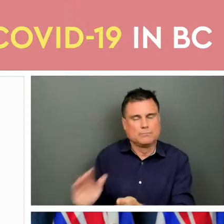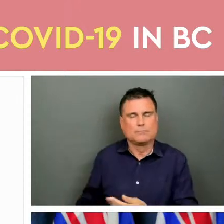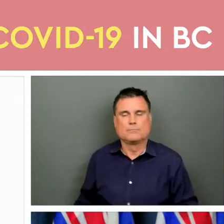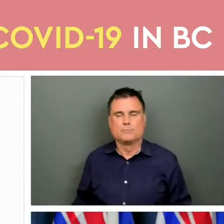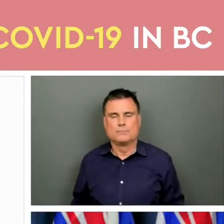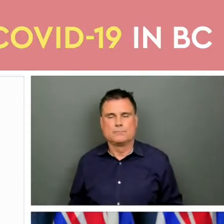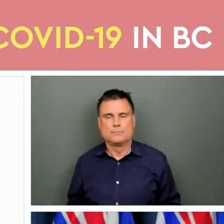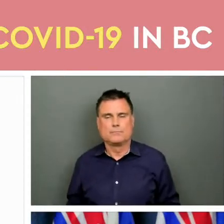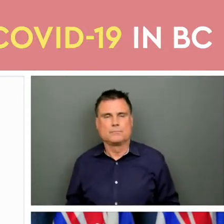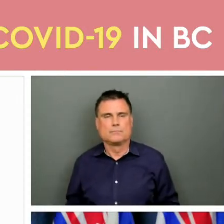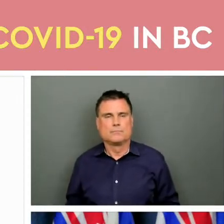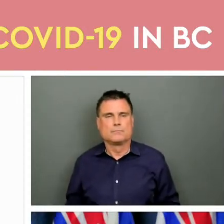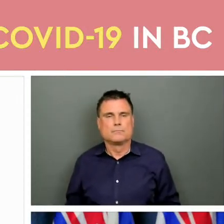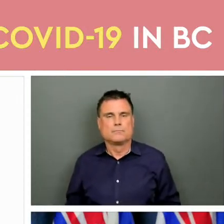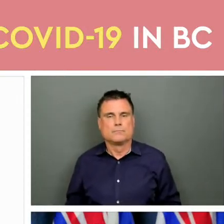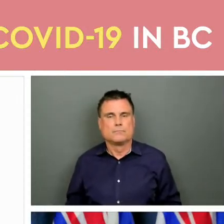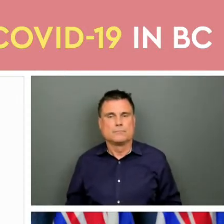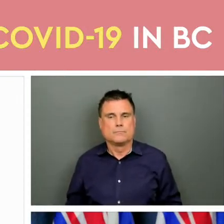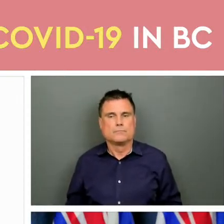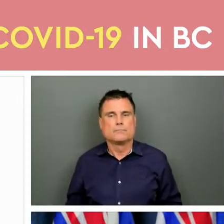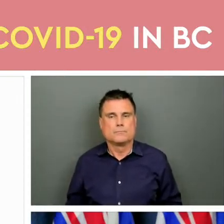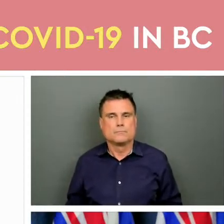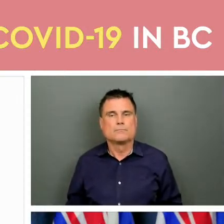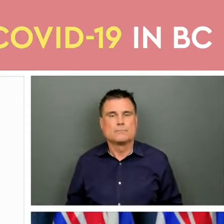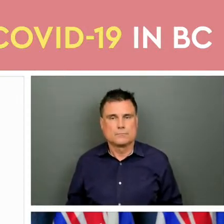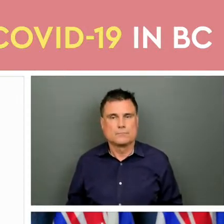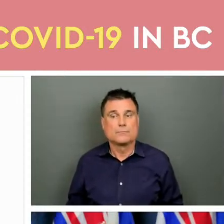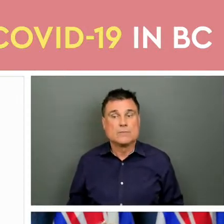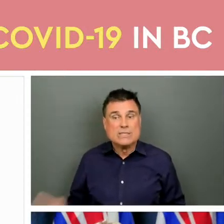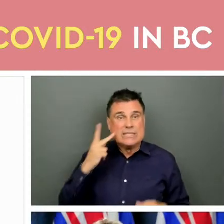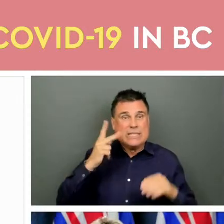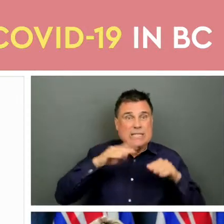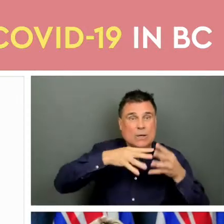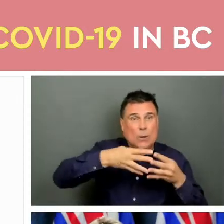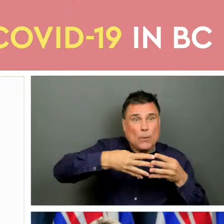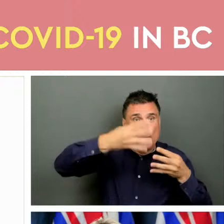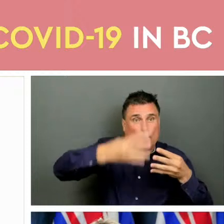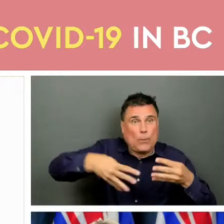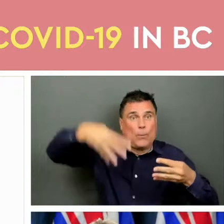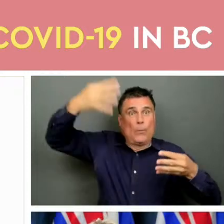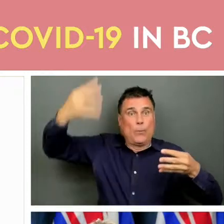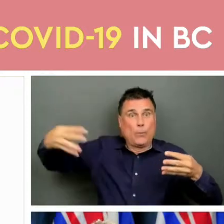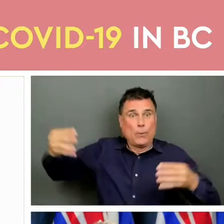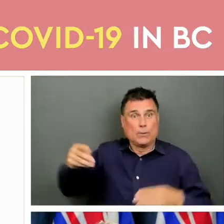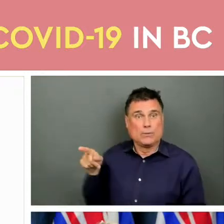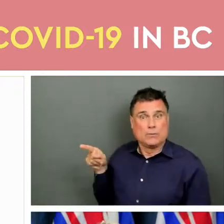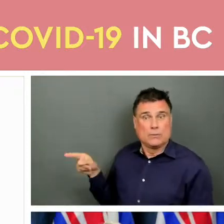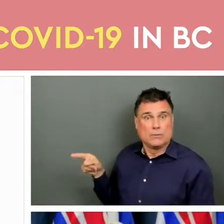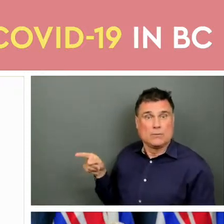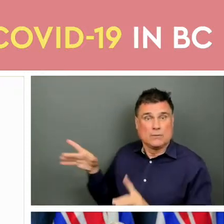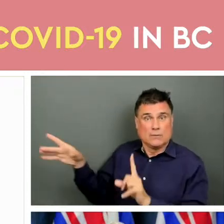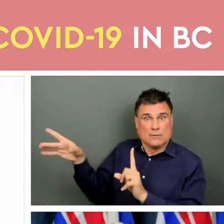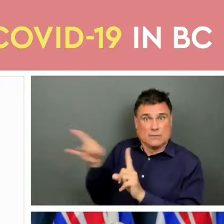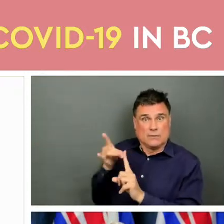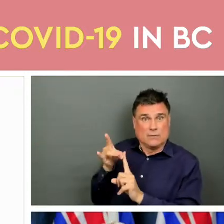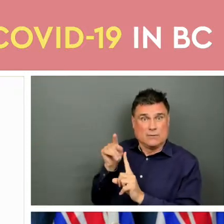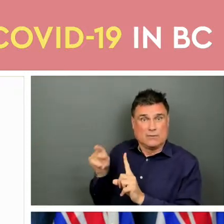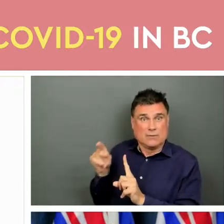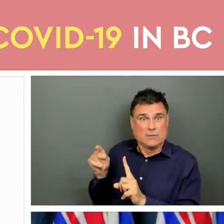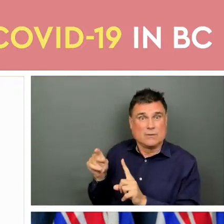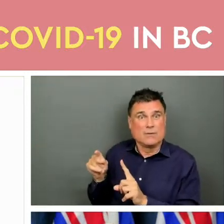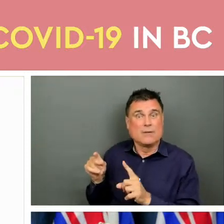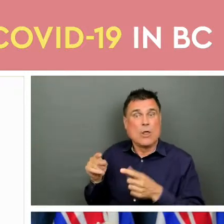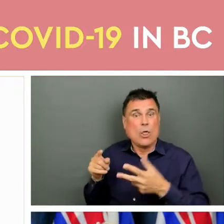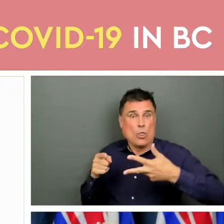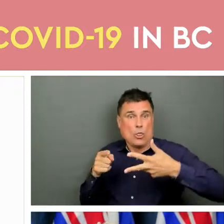epidemiologic curve that has our cases at the top, and the middle line is hospitalizations, and along